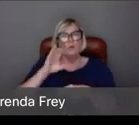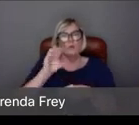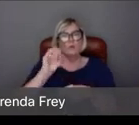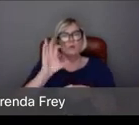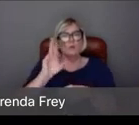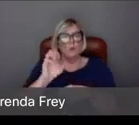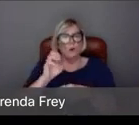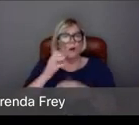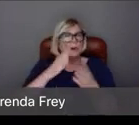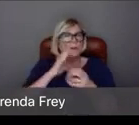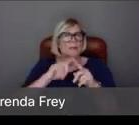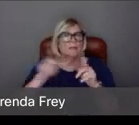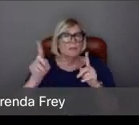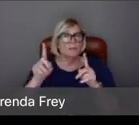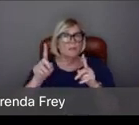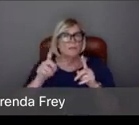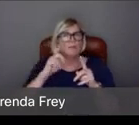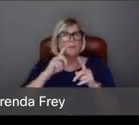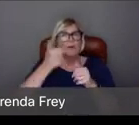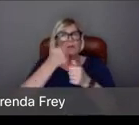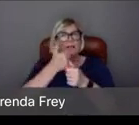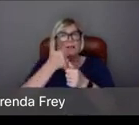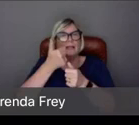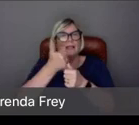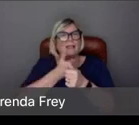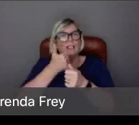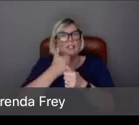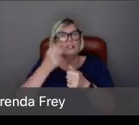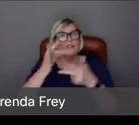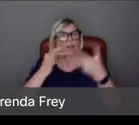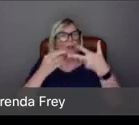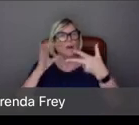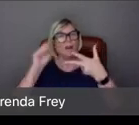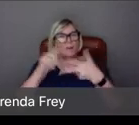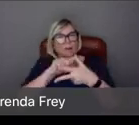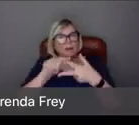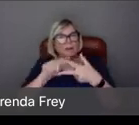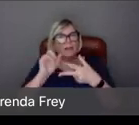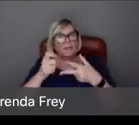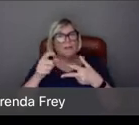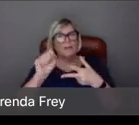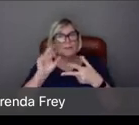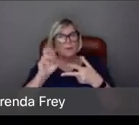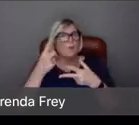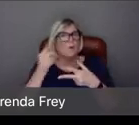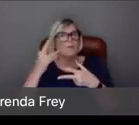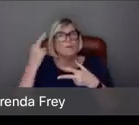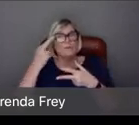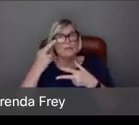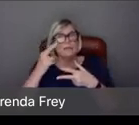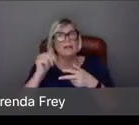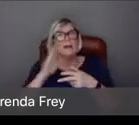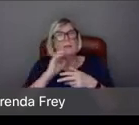each union, from each bureau that gives you your score. One of the reasons for that could be the date it was